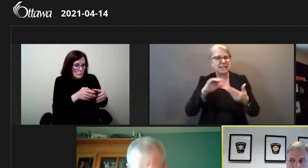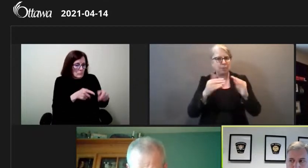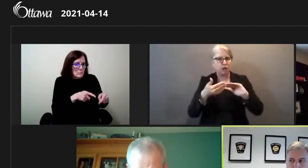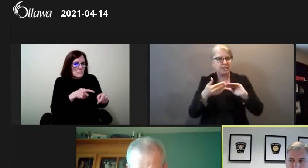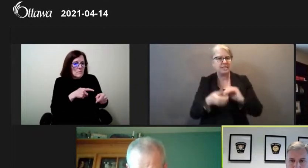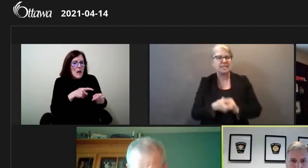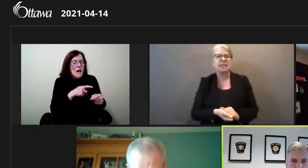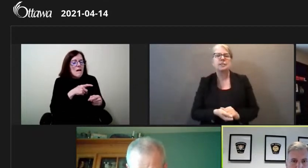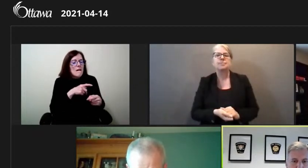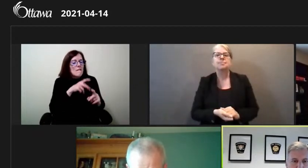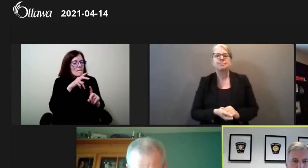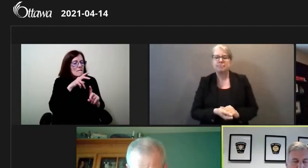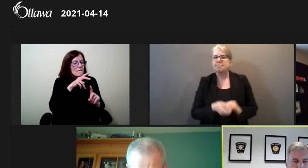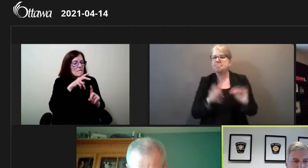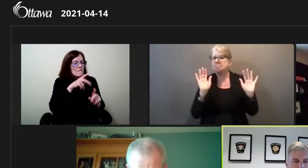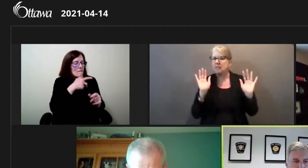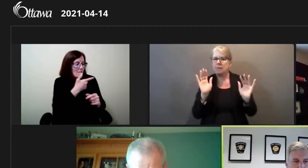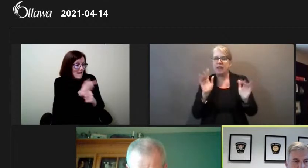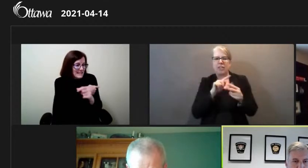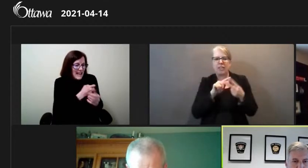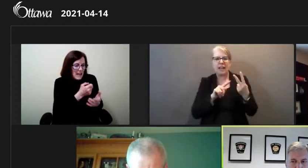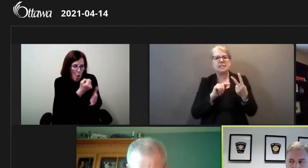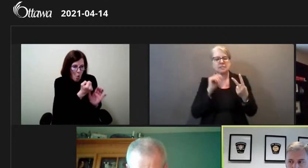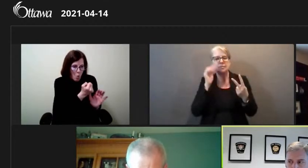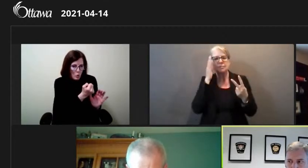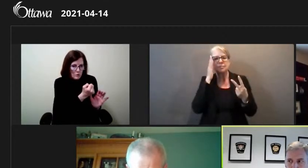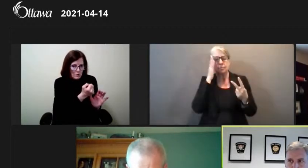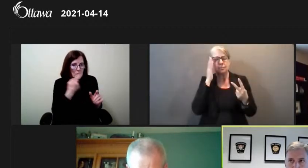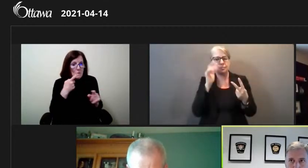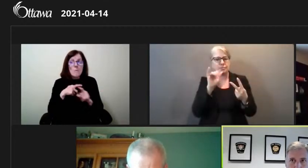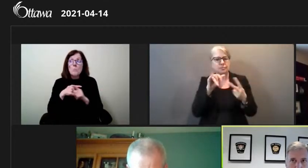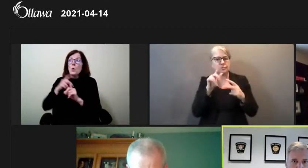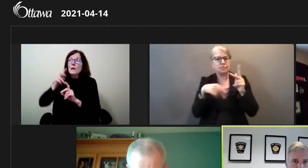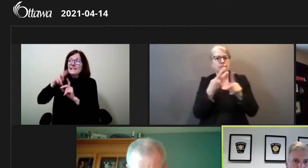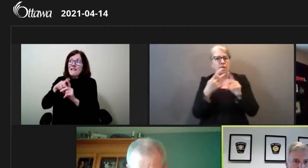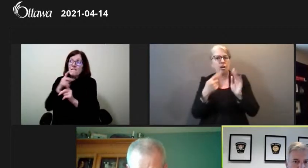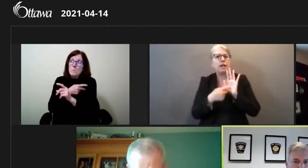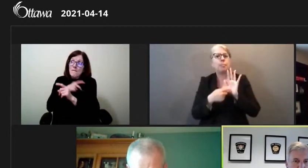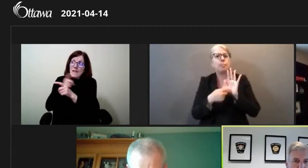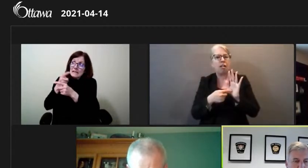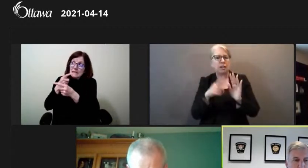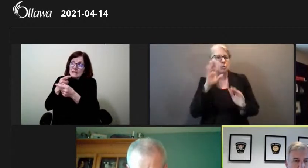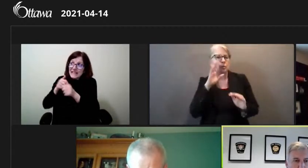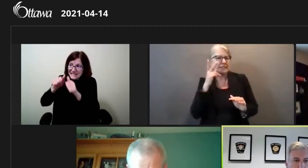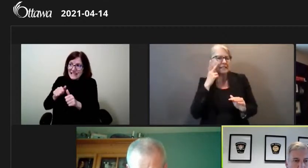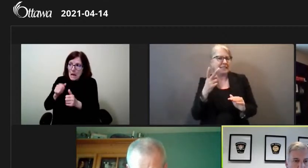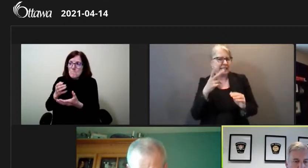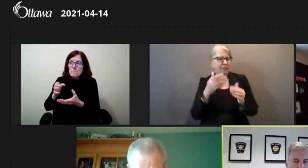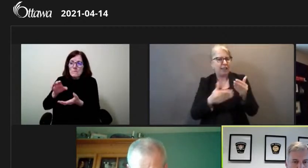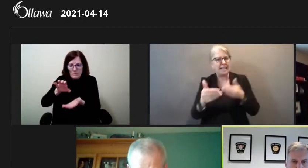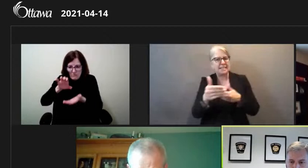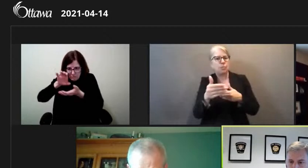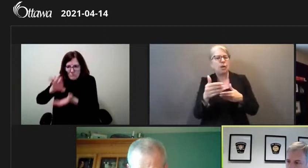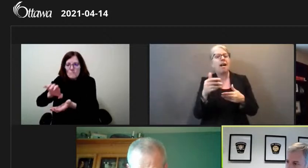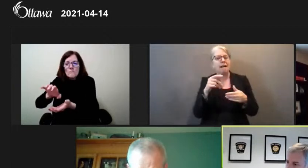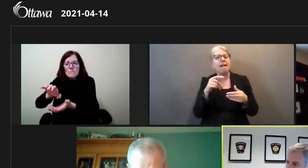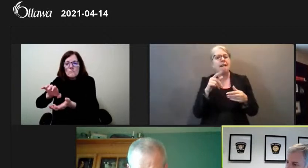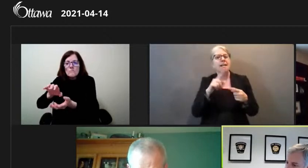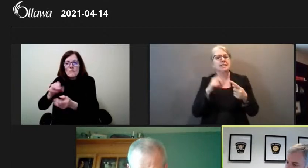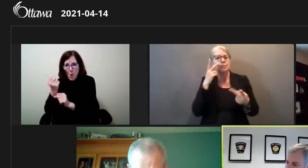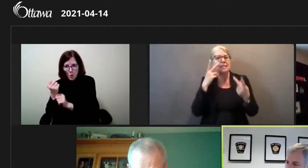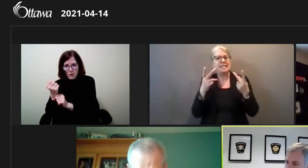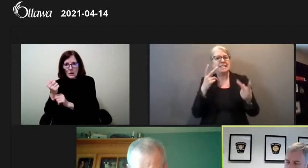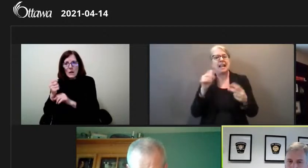Other than that, I think that's the kind of model you'll see for the next little while until we start seeing